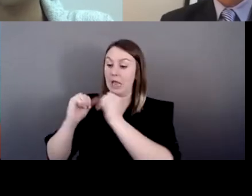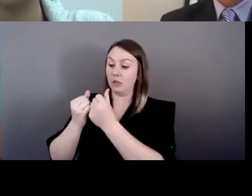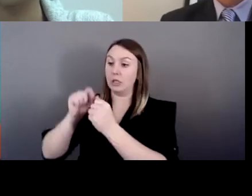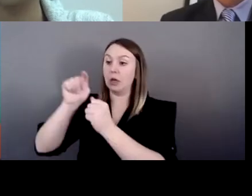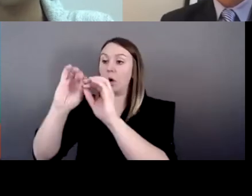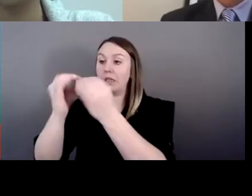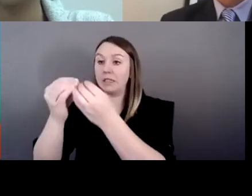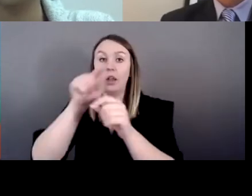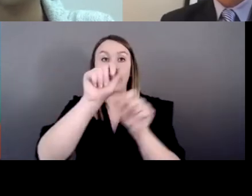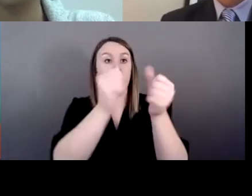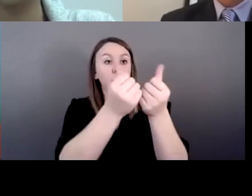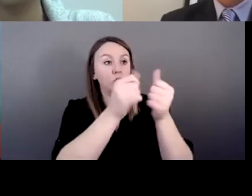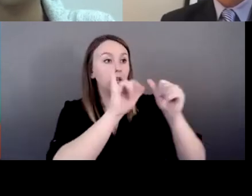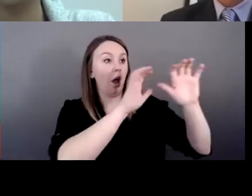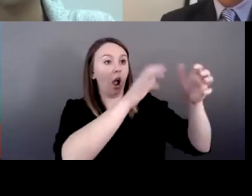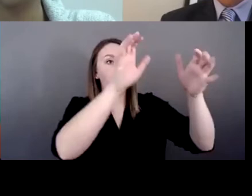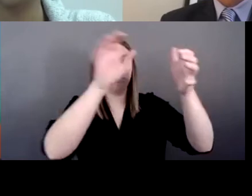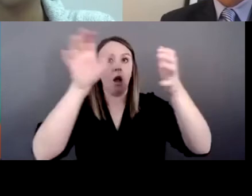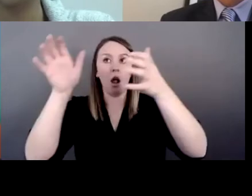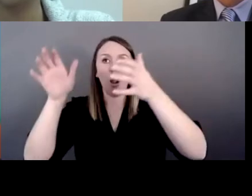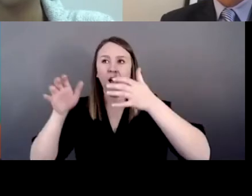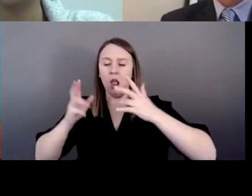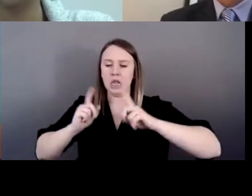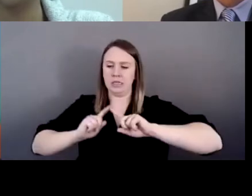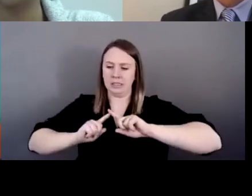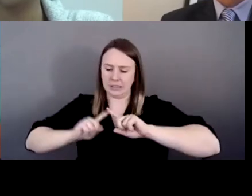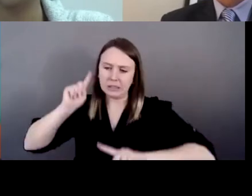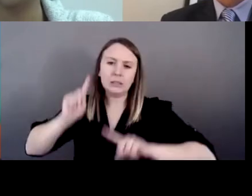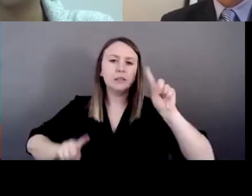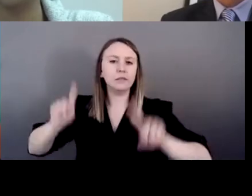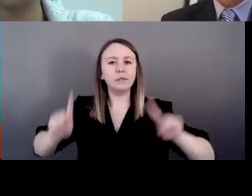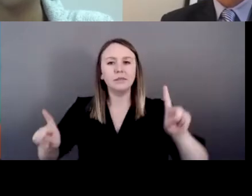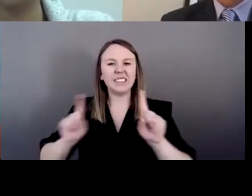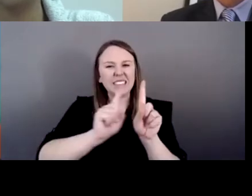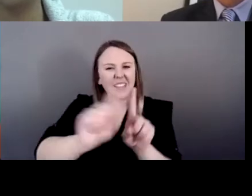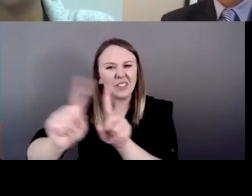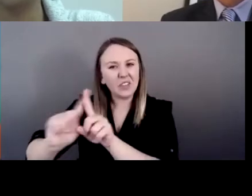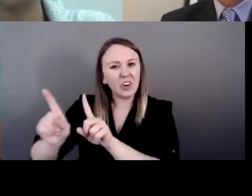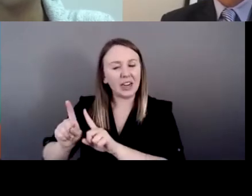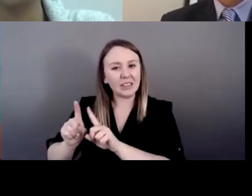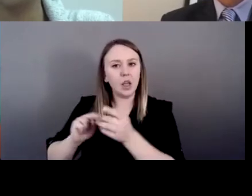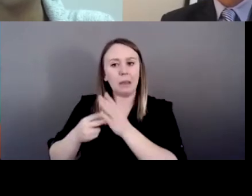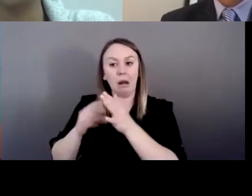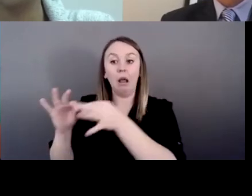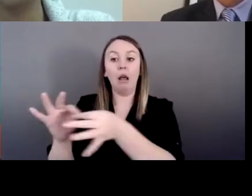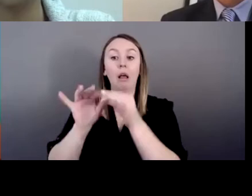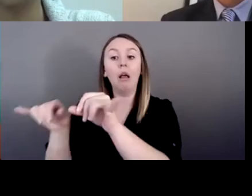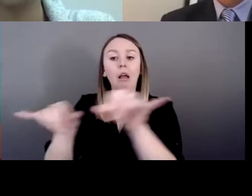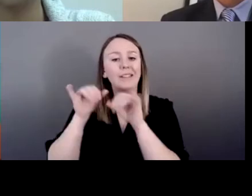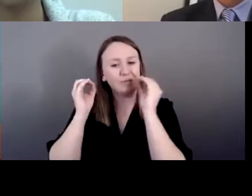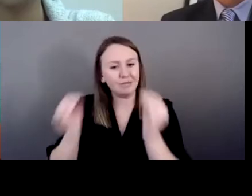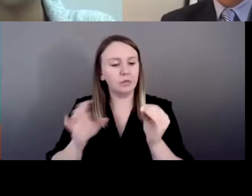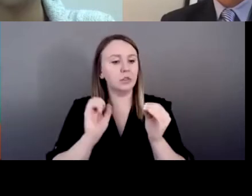and hold, and, you know, as an Indigenous person, I care a lot about our tribes being able to define these